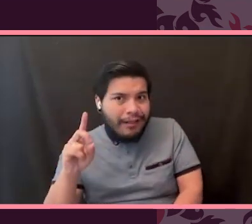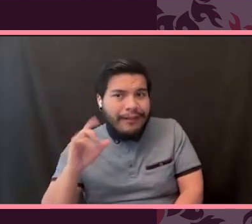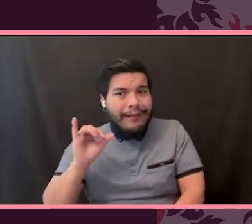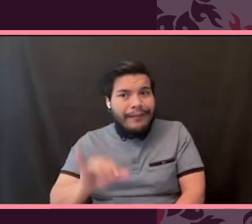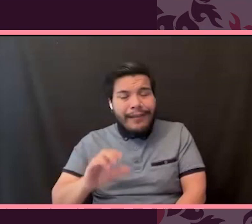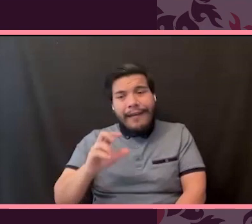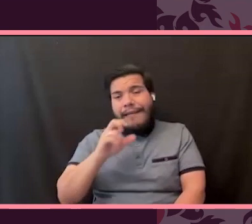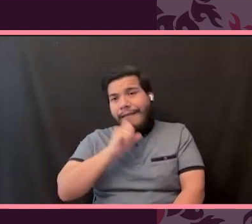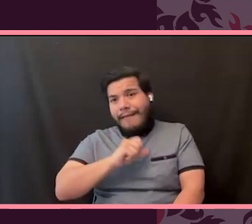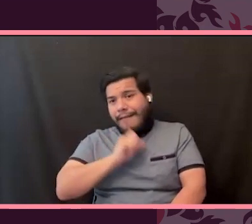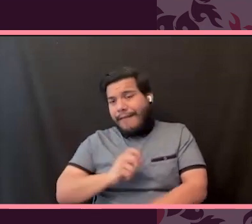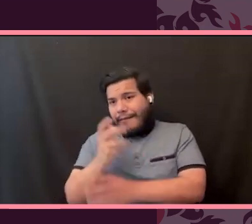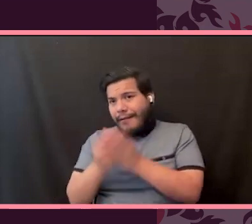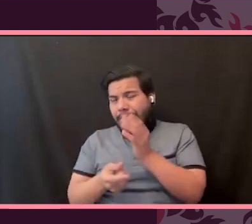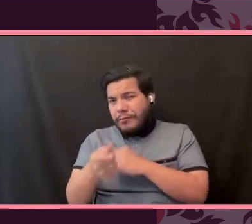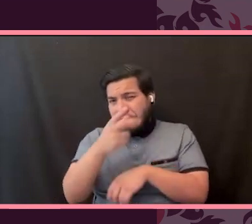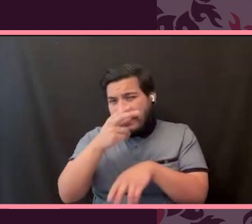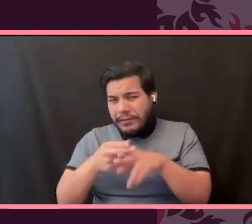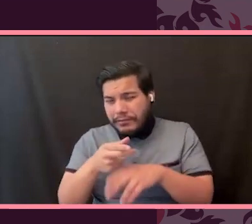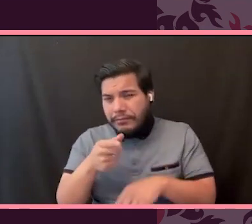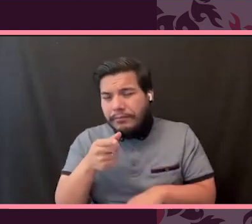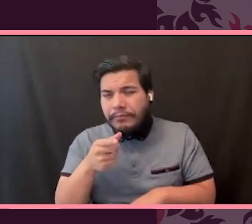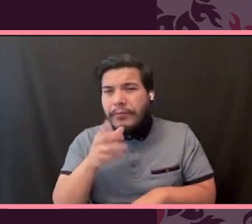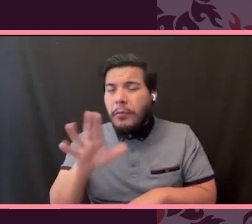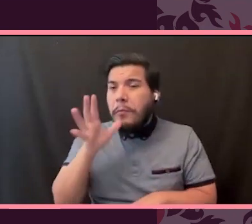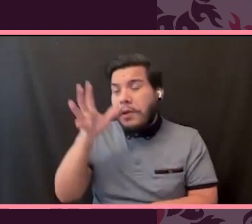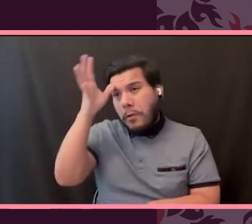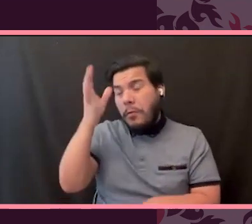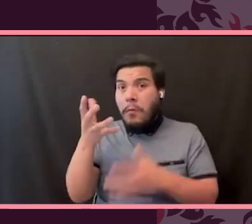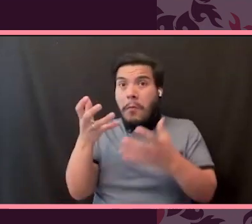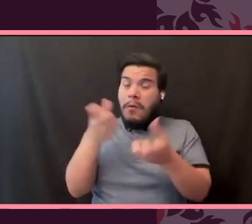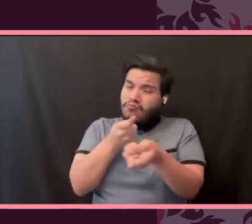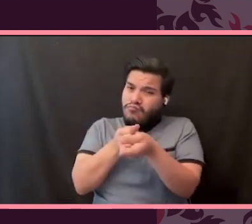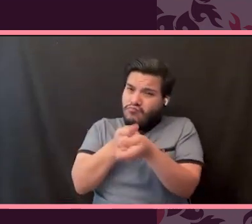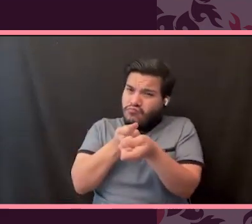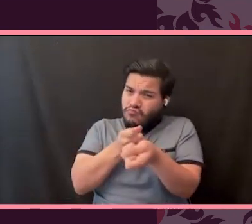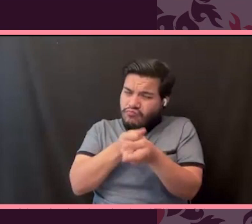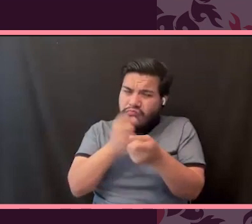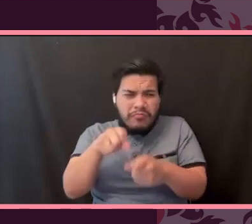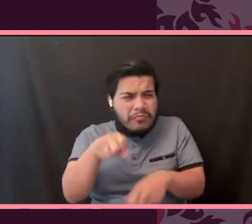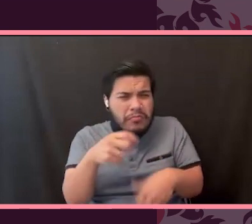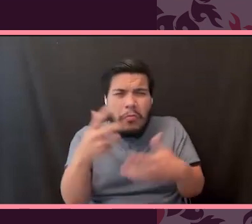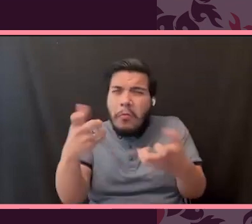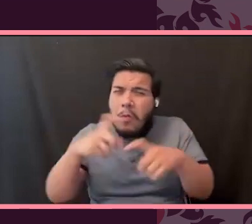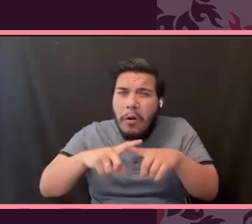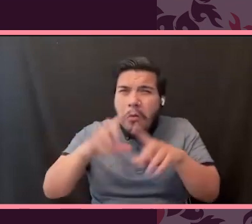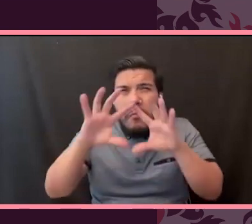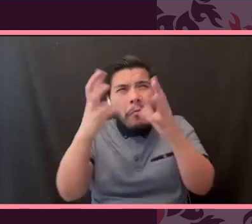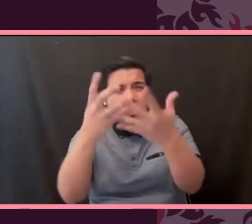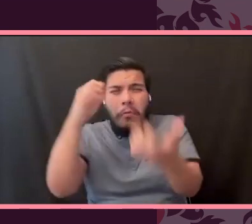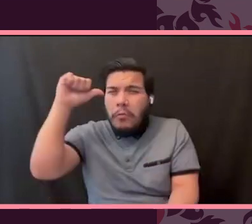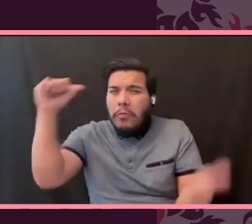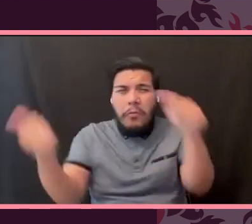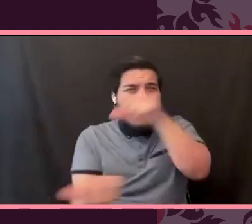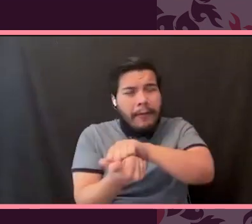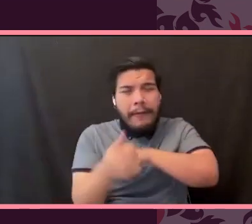gap that you were talking about, Taejas, that your parents want to be supportive, they want a different world, but they also